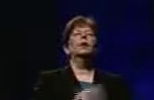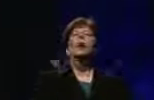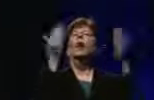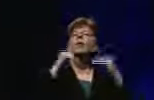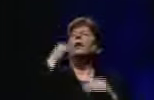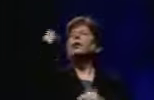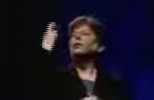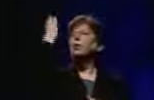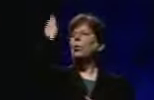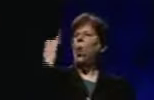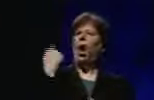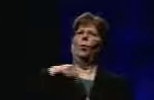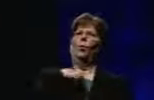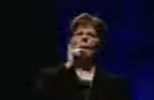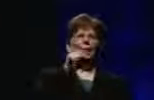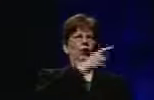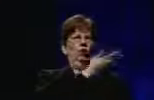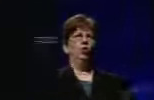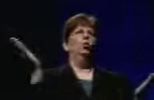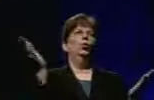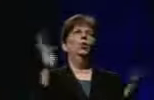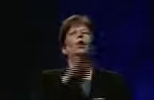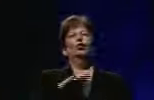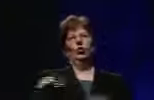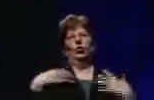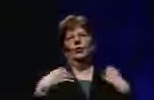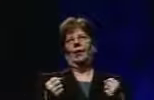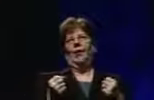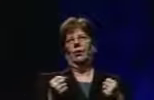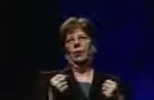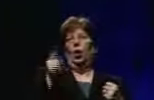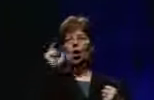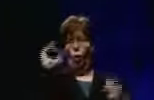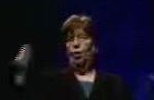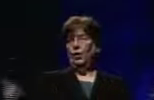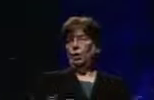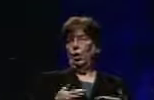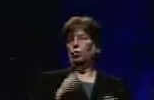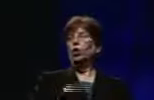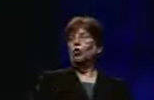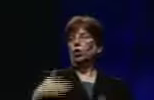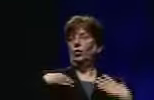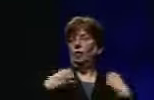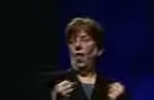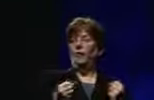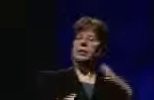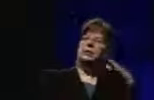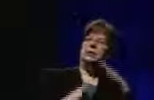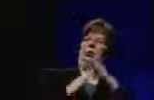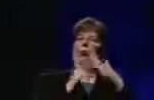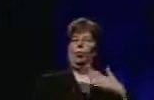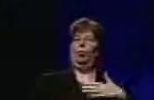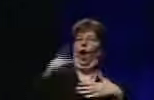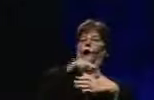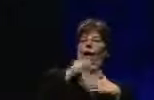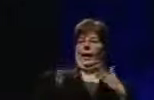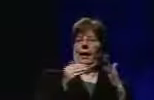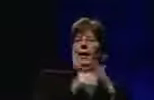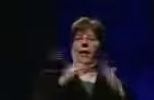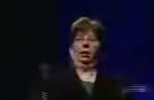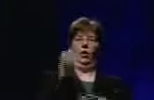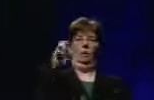reason why we need you, and that's children's health. You might have heard in the introduction that children's health is one of our top priorities again at